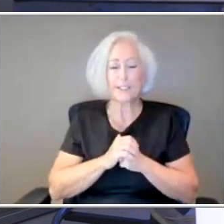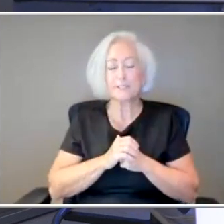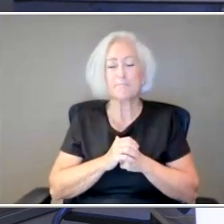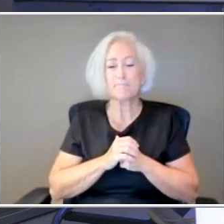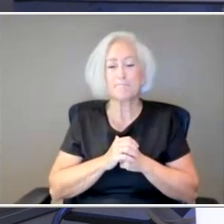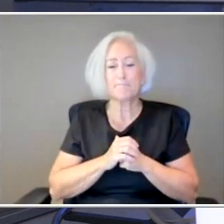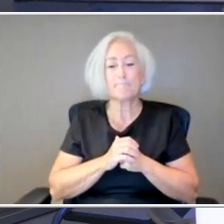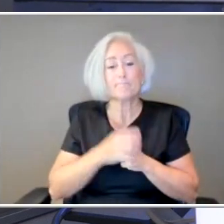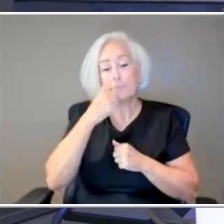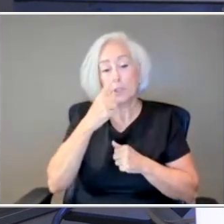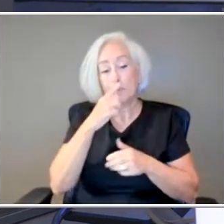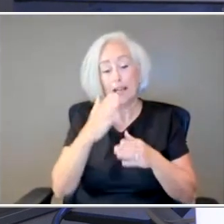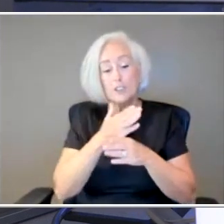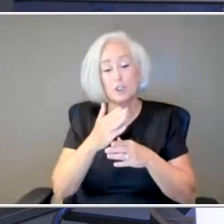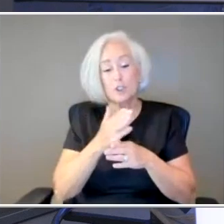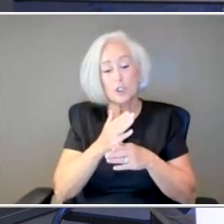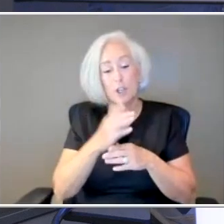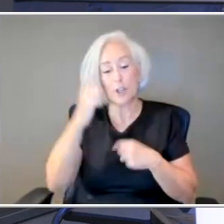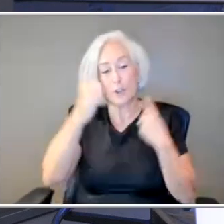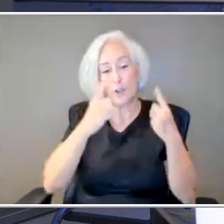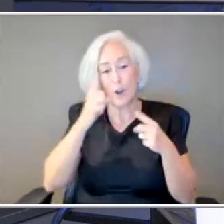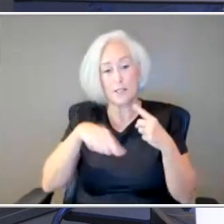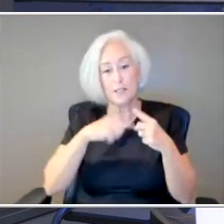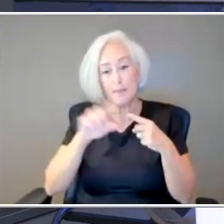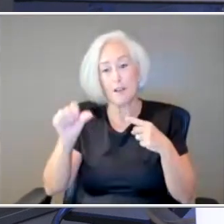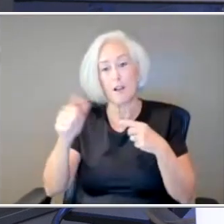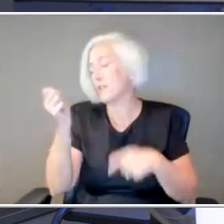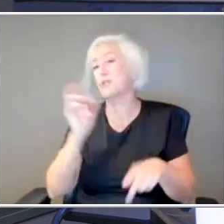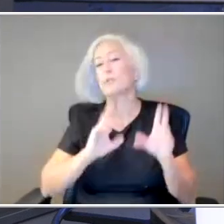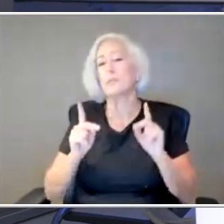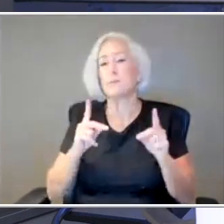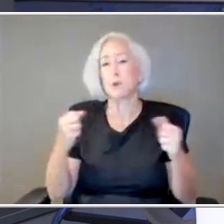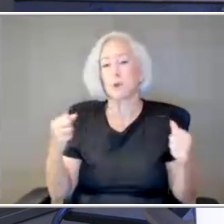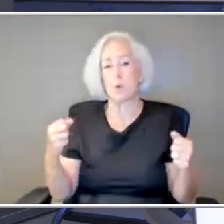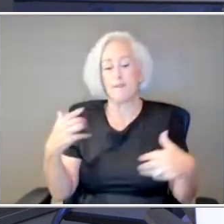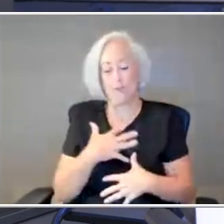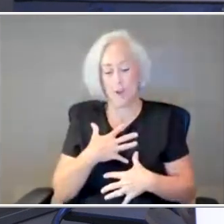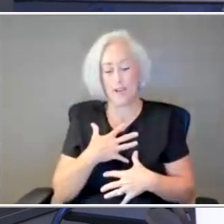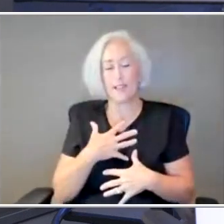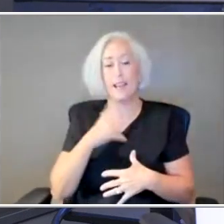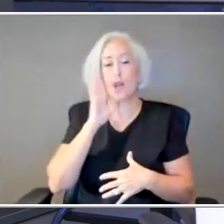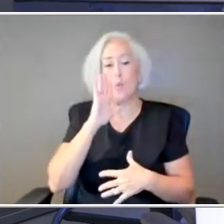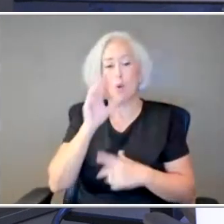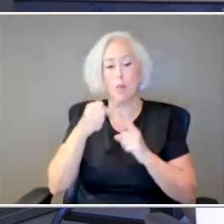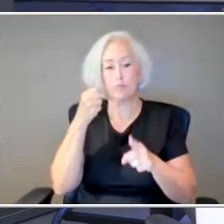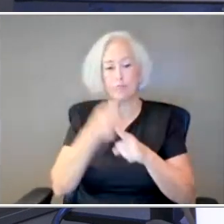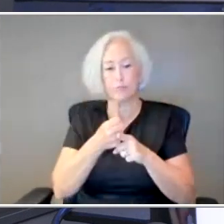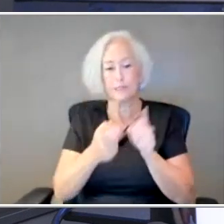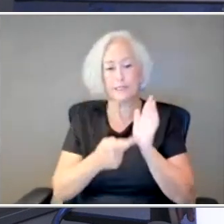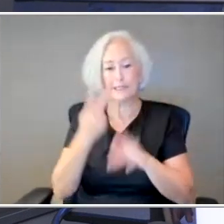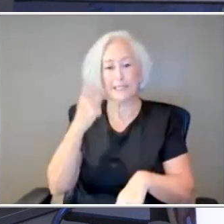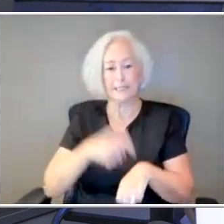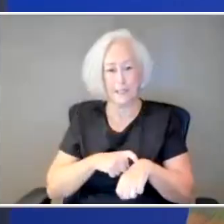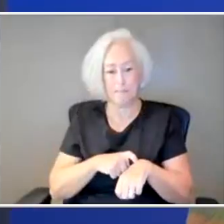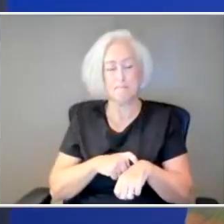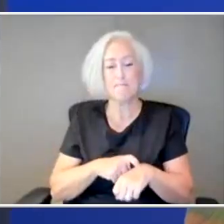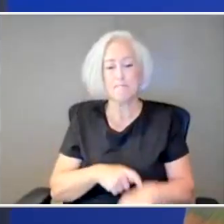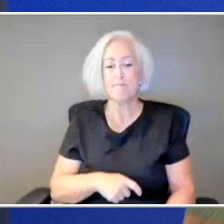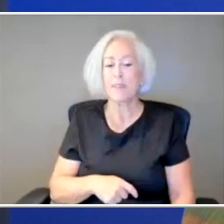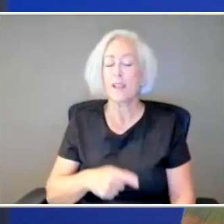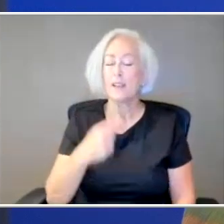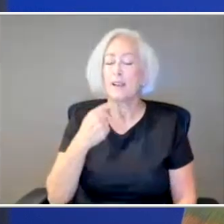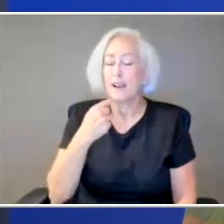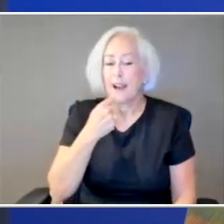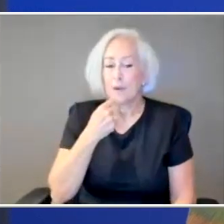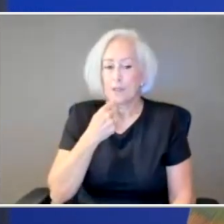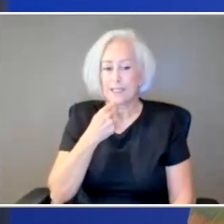have been through cancer treatment and are coping with the fear of recurrence? Terry? I think I would say that was where I